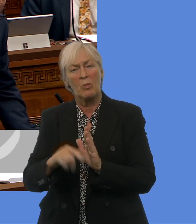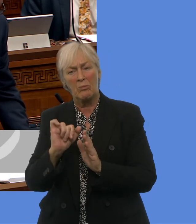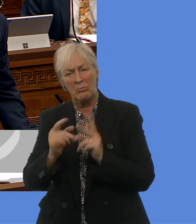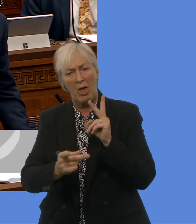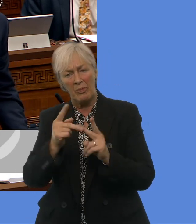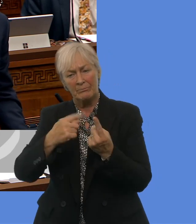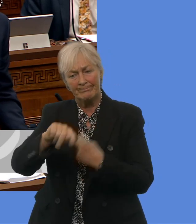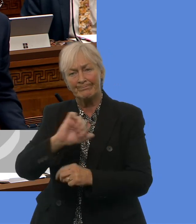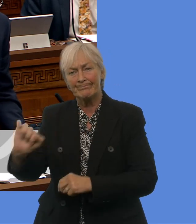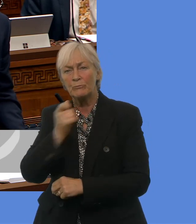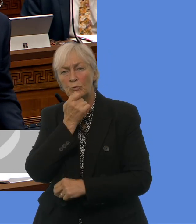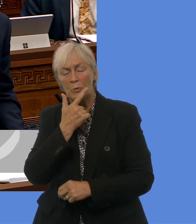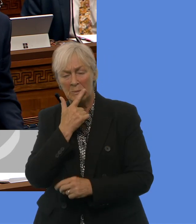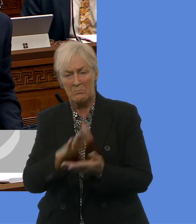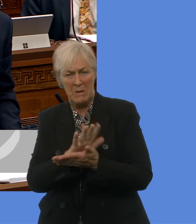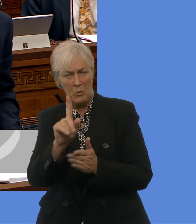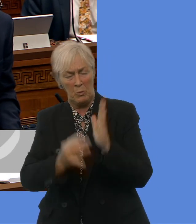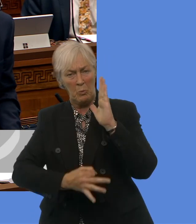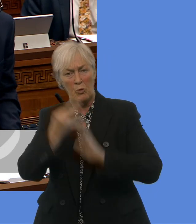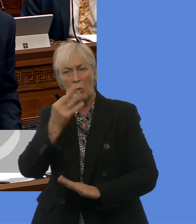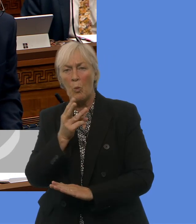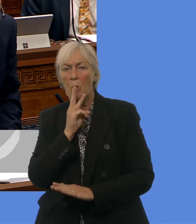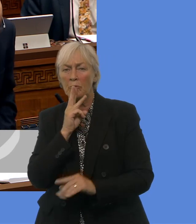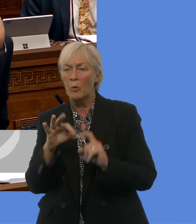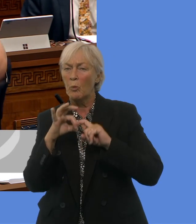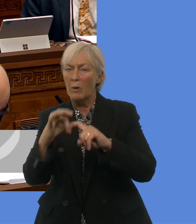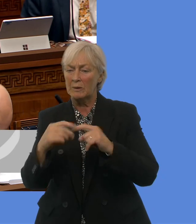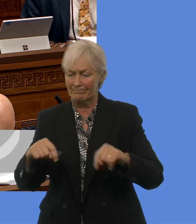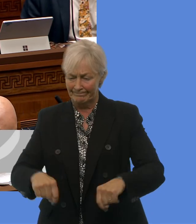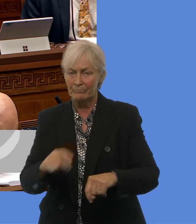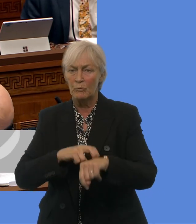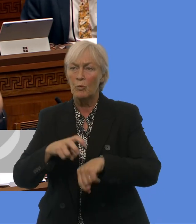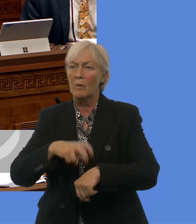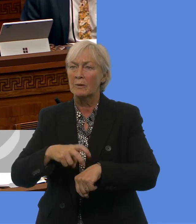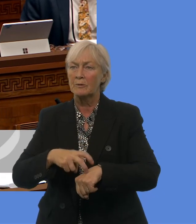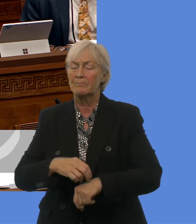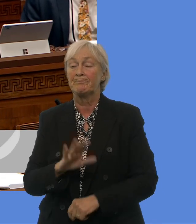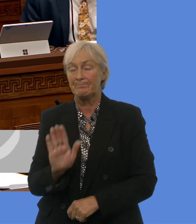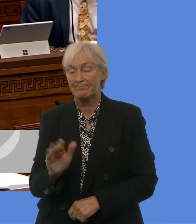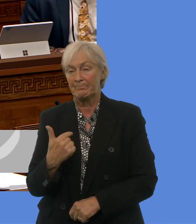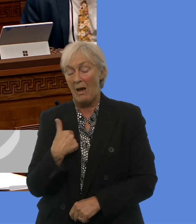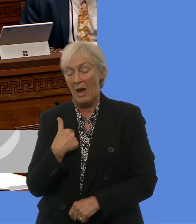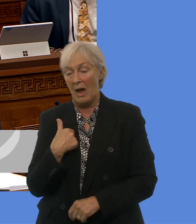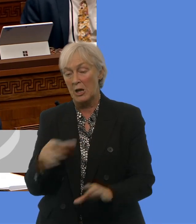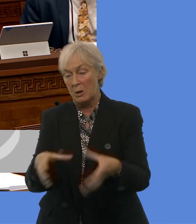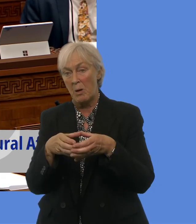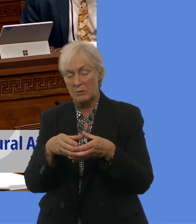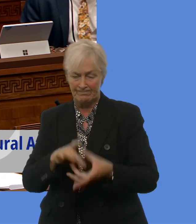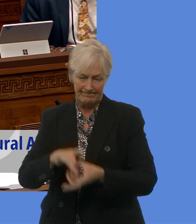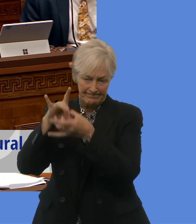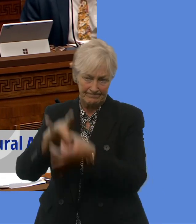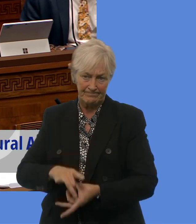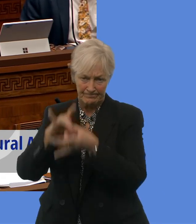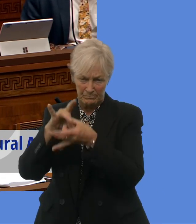in the Republic of Ireland to improve water quality in Northern Ireland? So my department cooperates with counterparts in Ireland to improve